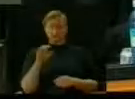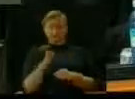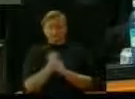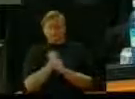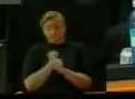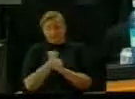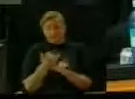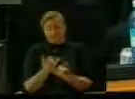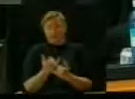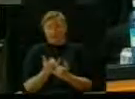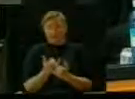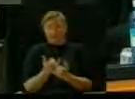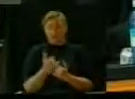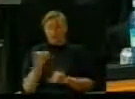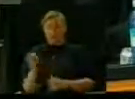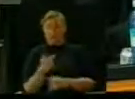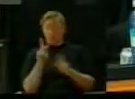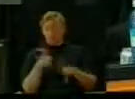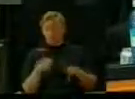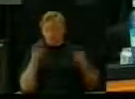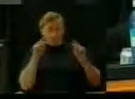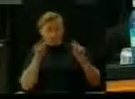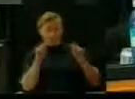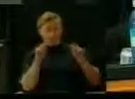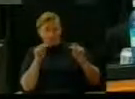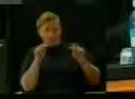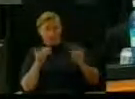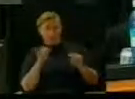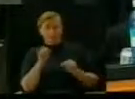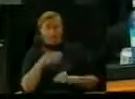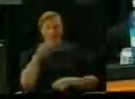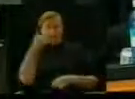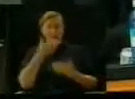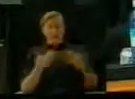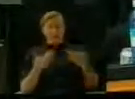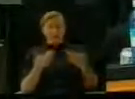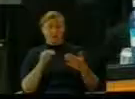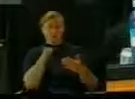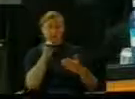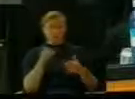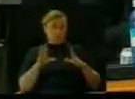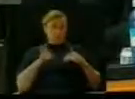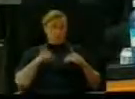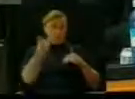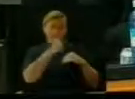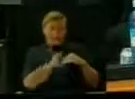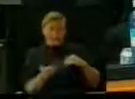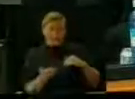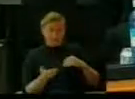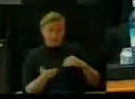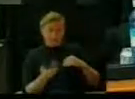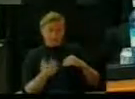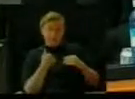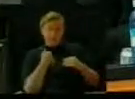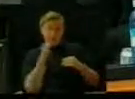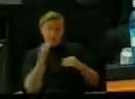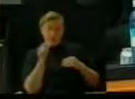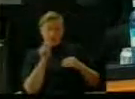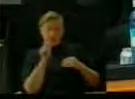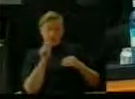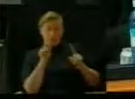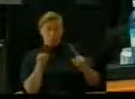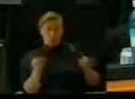pretty daggone tight right now. And I can tell you that everybody's watching us. And so the best thing in my thought is just don't take